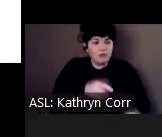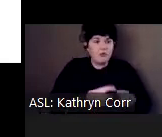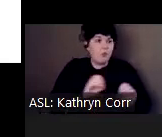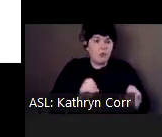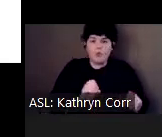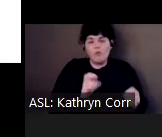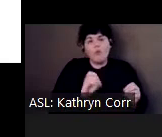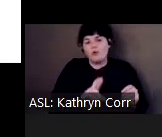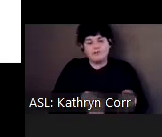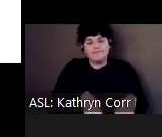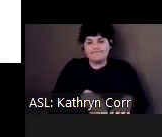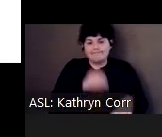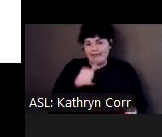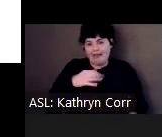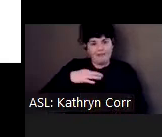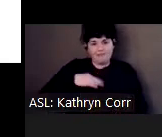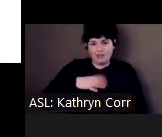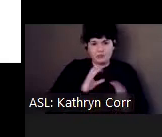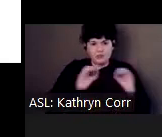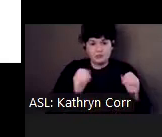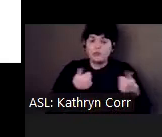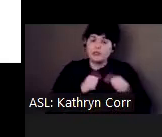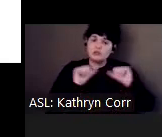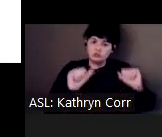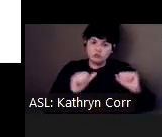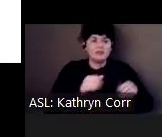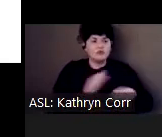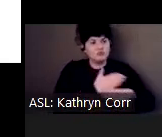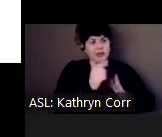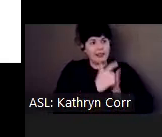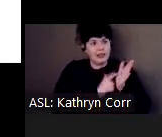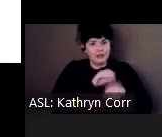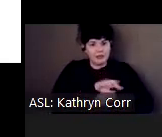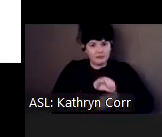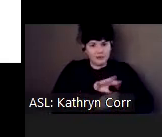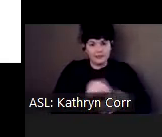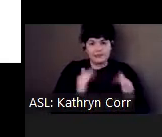do try to convey that legal advice. Next slide.